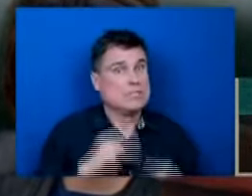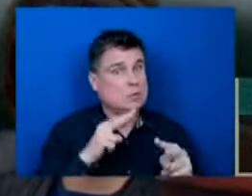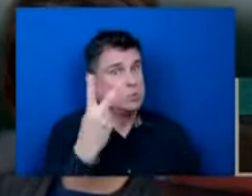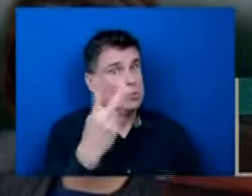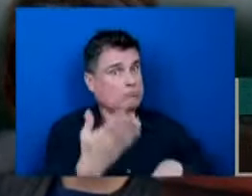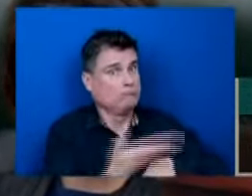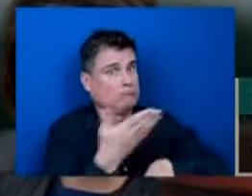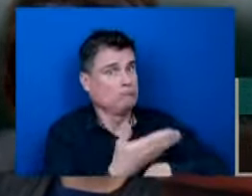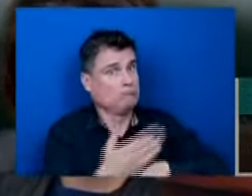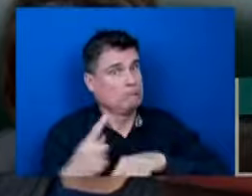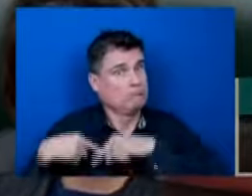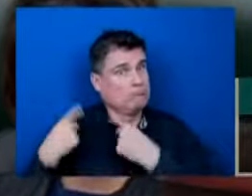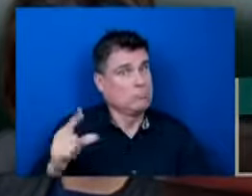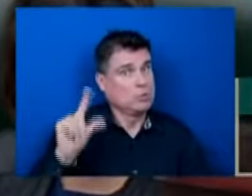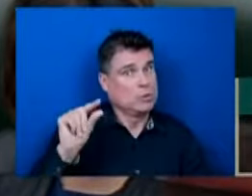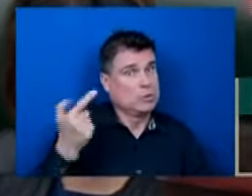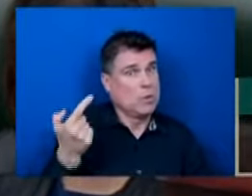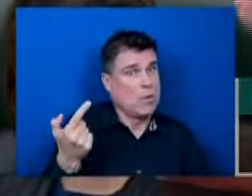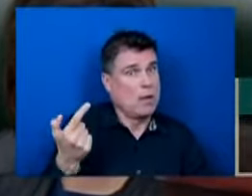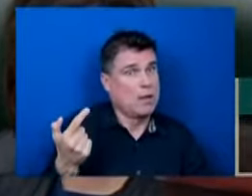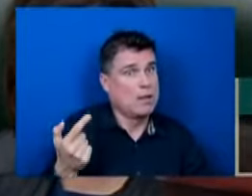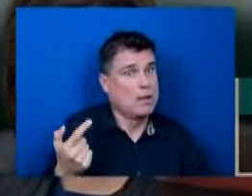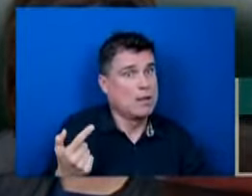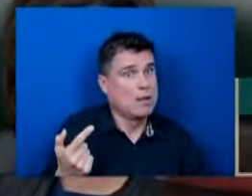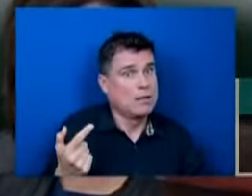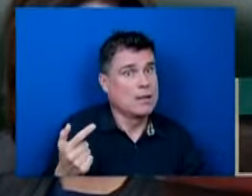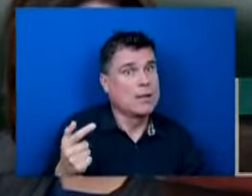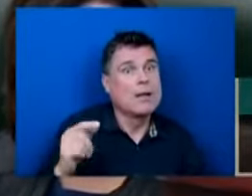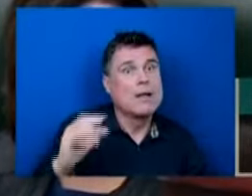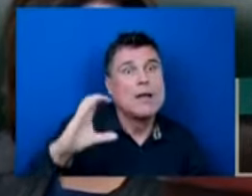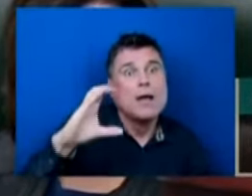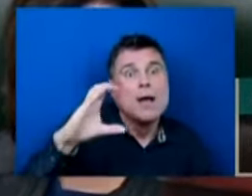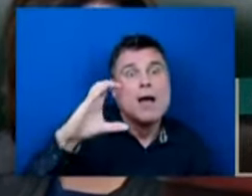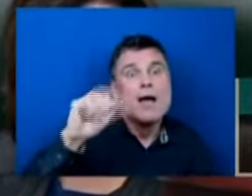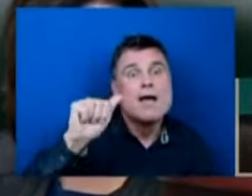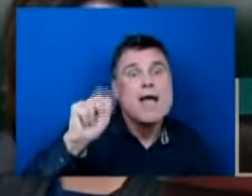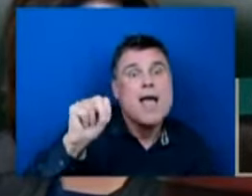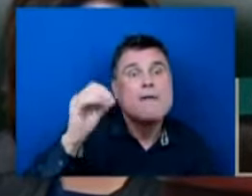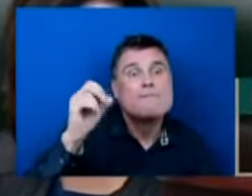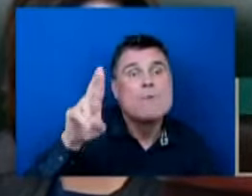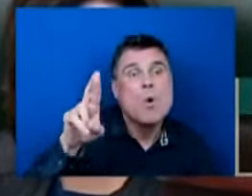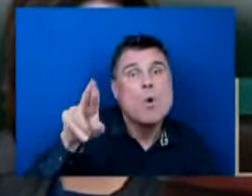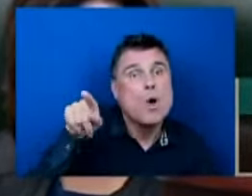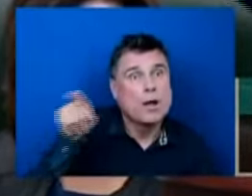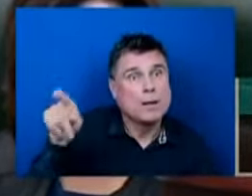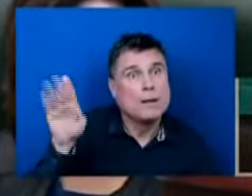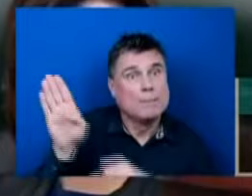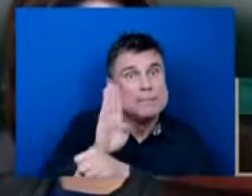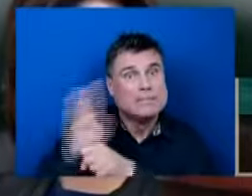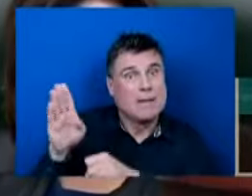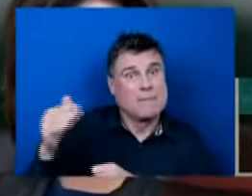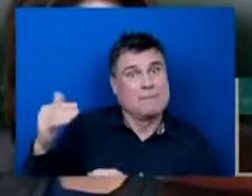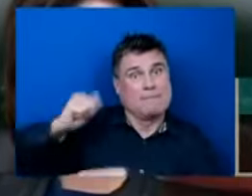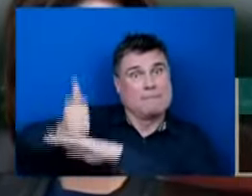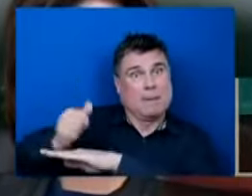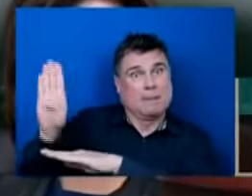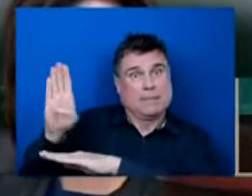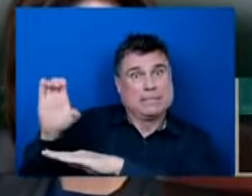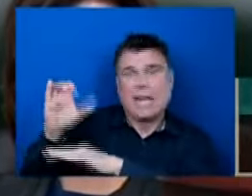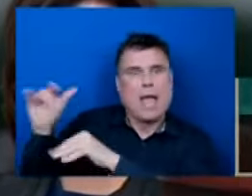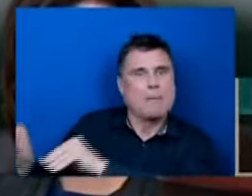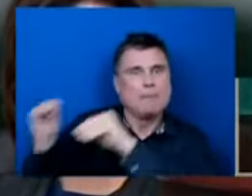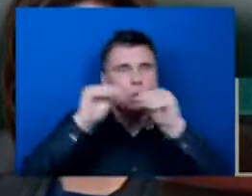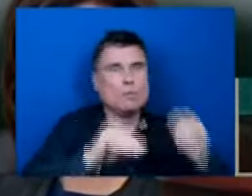Canfor moved substantial capacity from BC to Alberta by purchasing three Alberta mills while shutting down four in